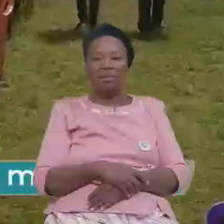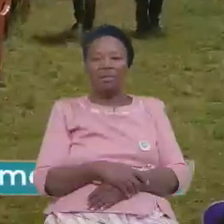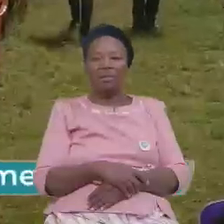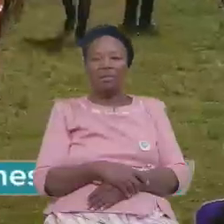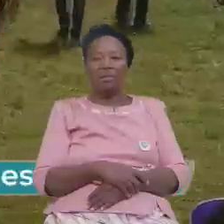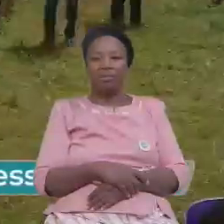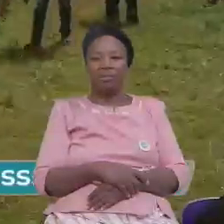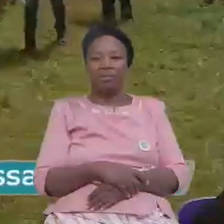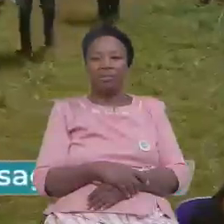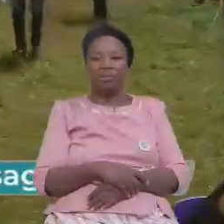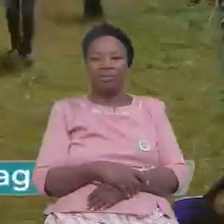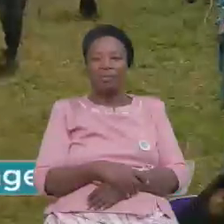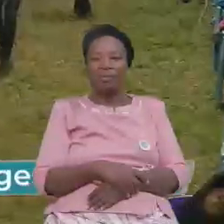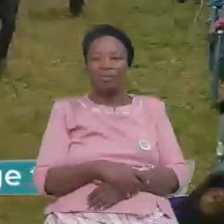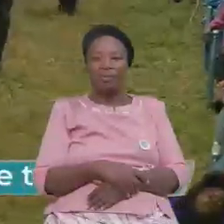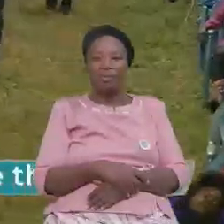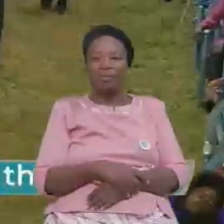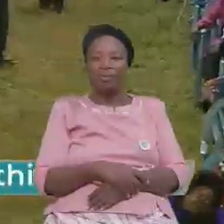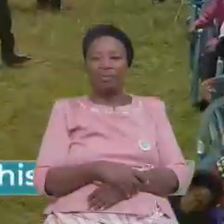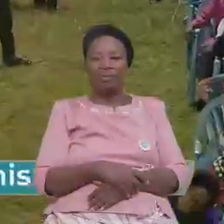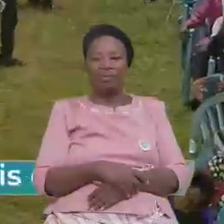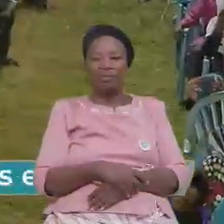Let's attend to all the converts, please.